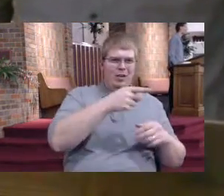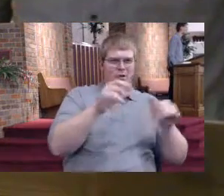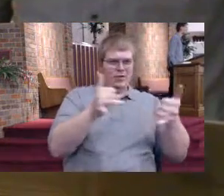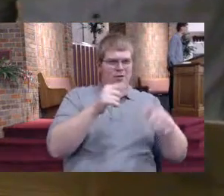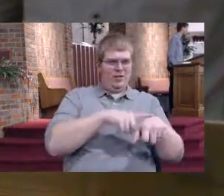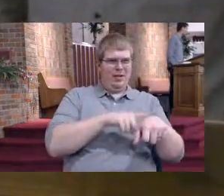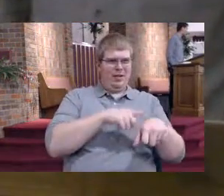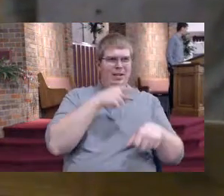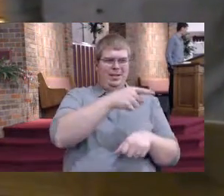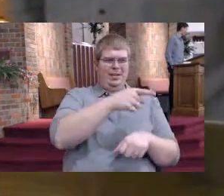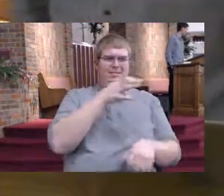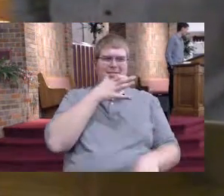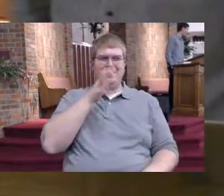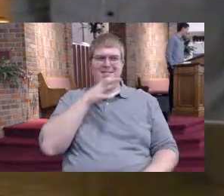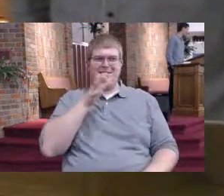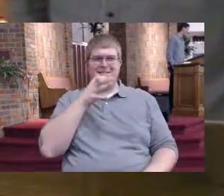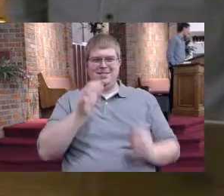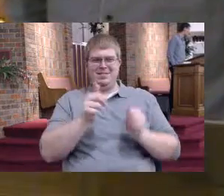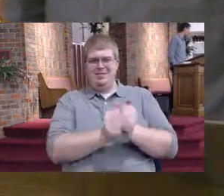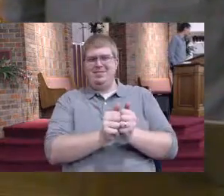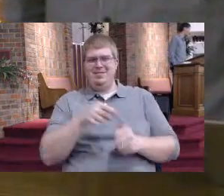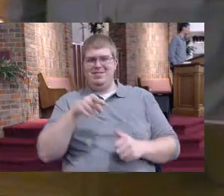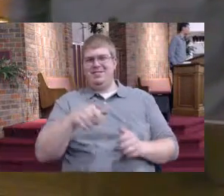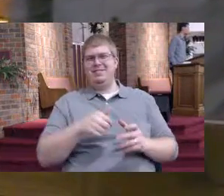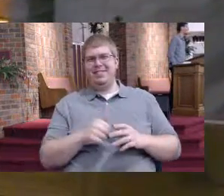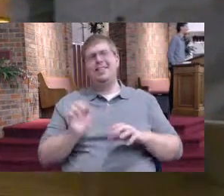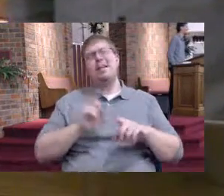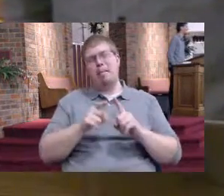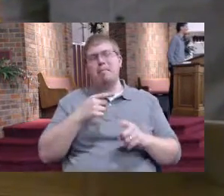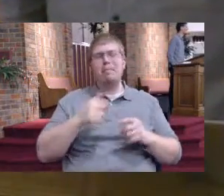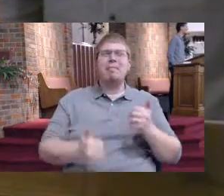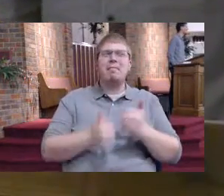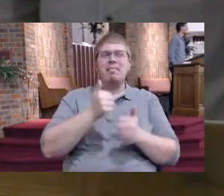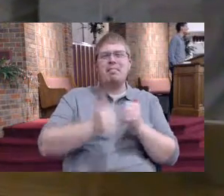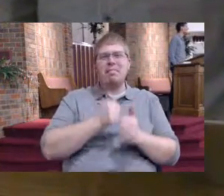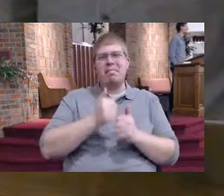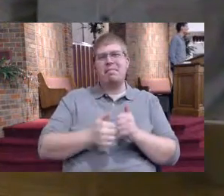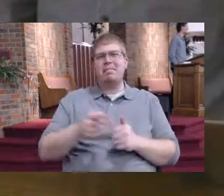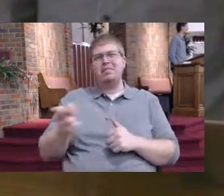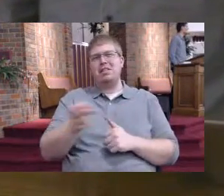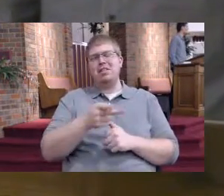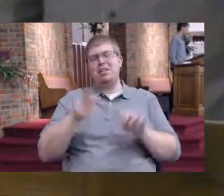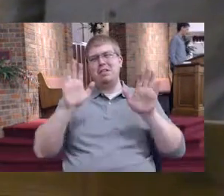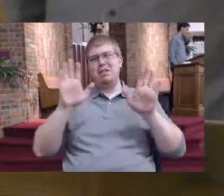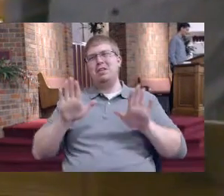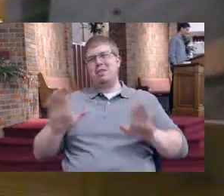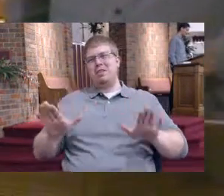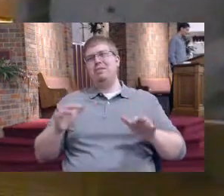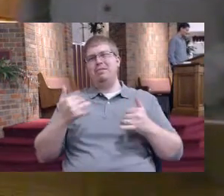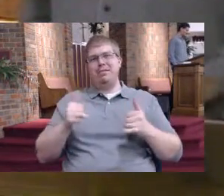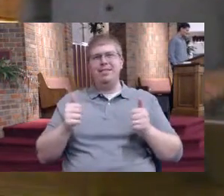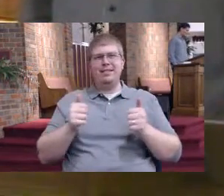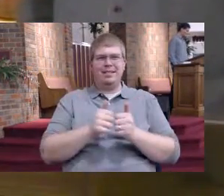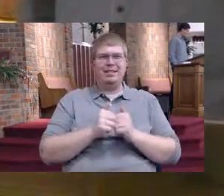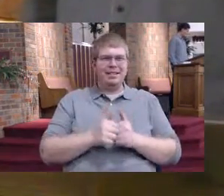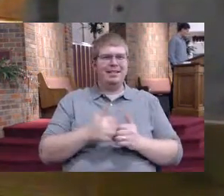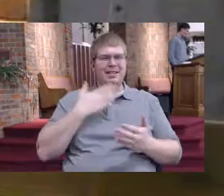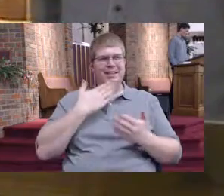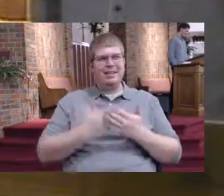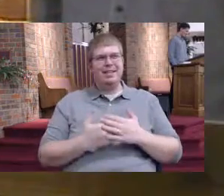want to, but overall, she is great with him, and it's just a joy to see them play together.